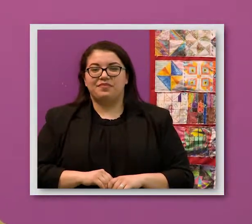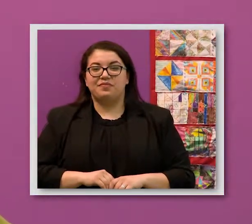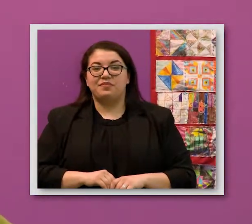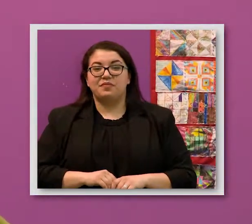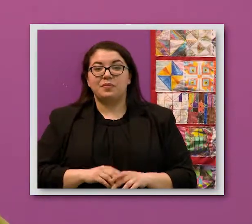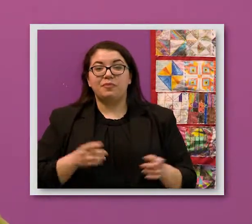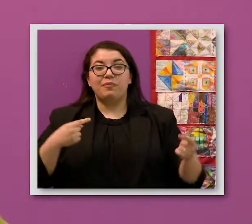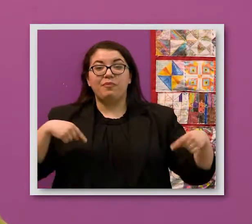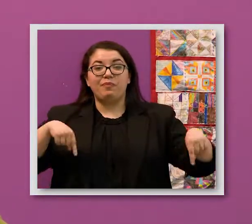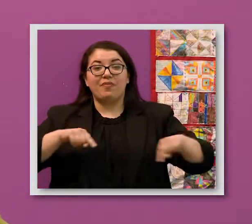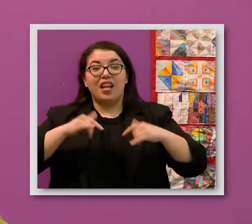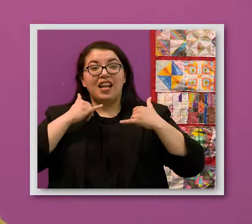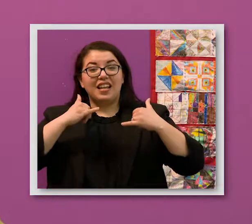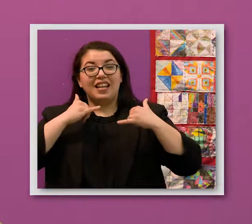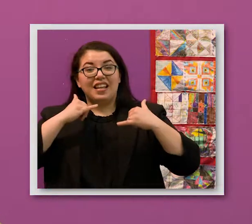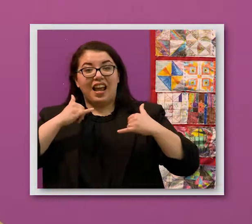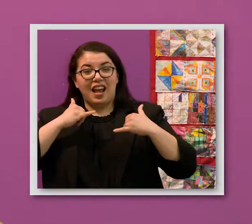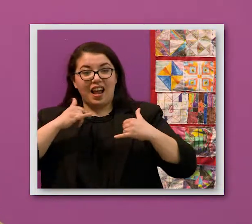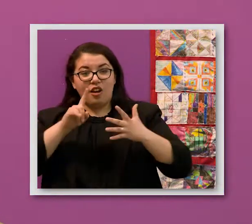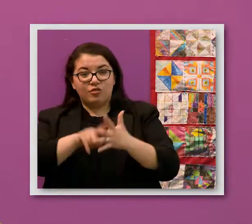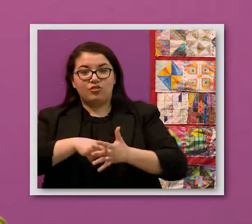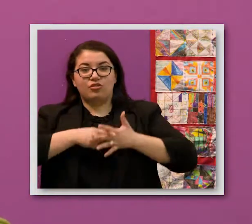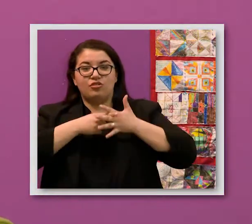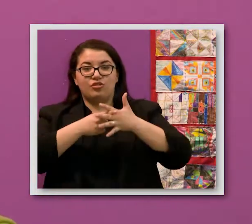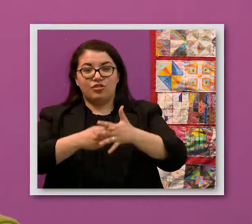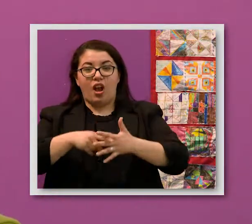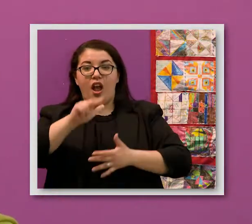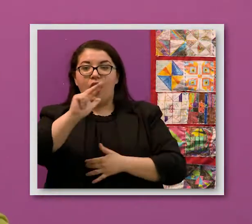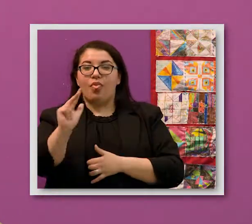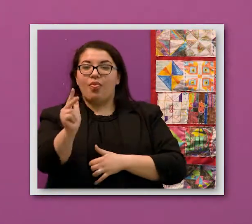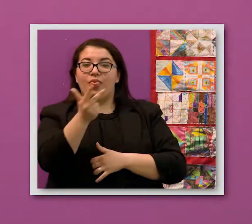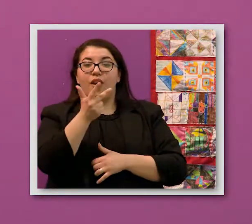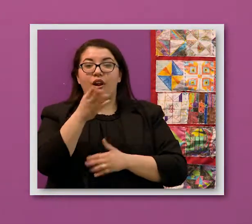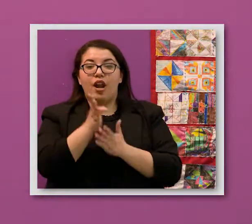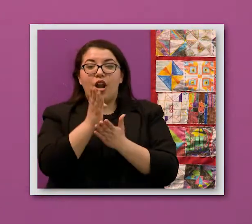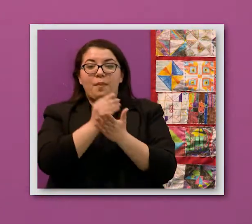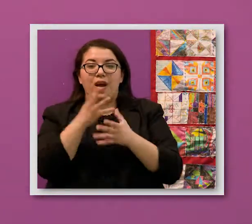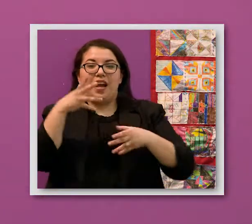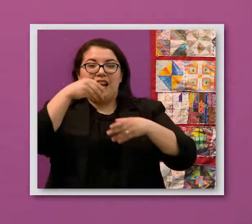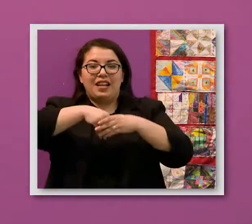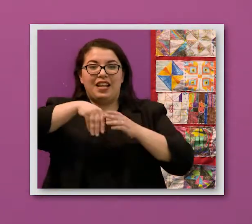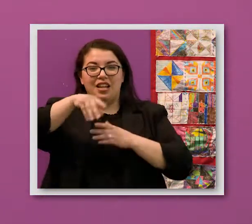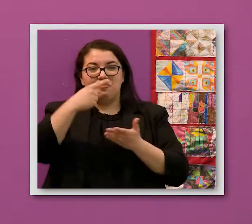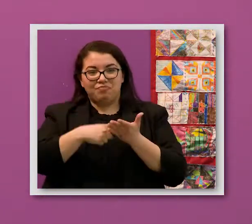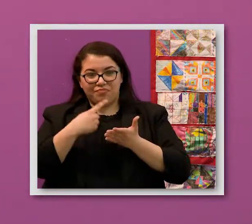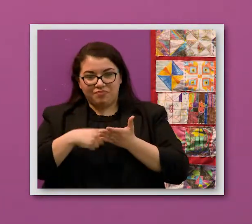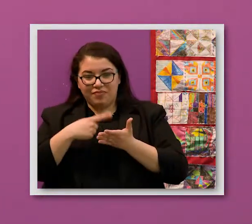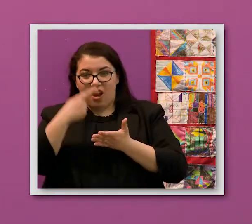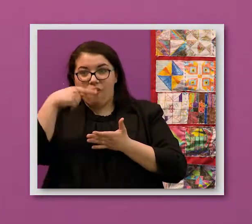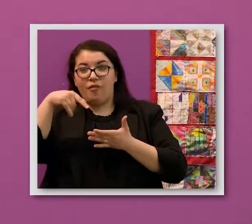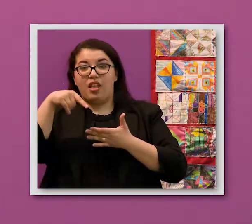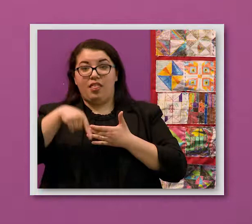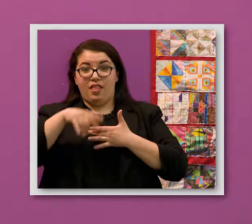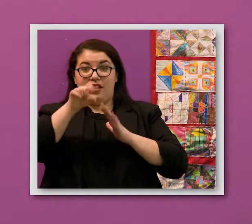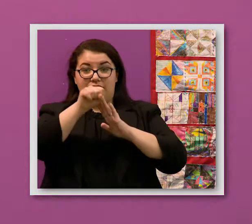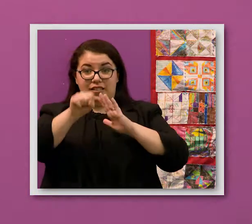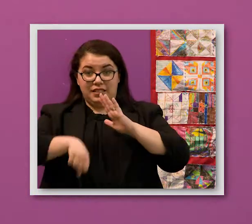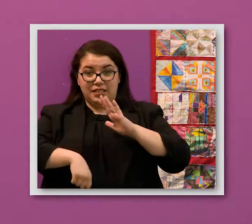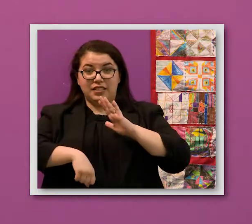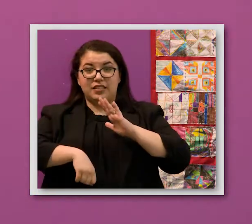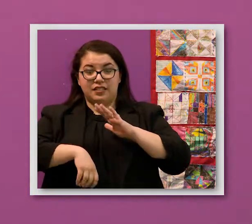We are now starting our 3rd budget engagement forum for this season.